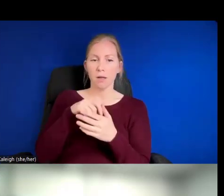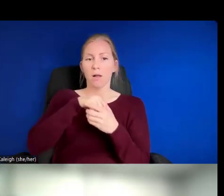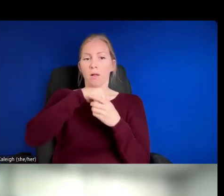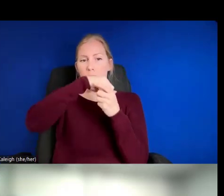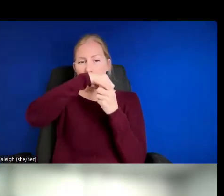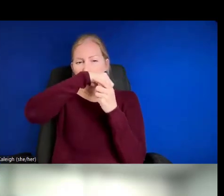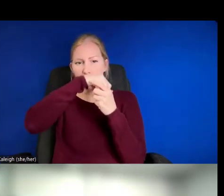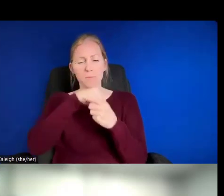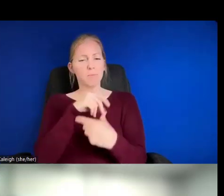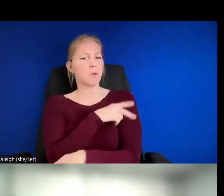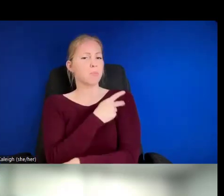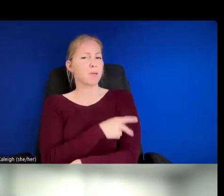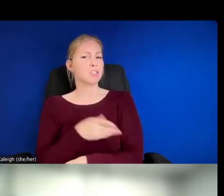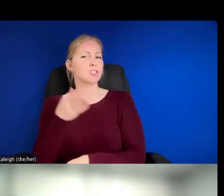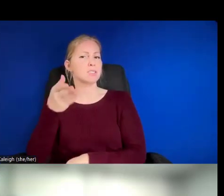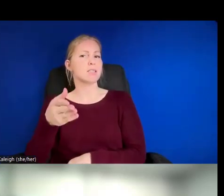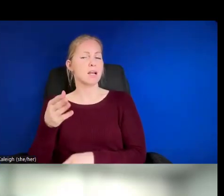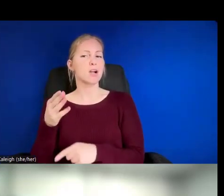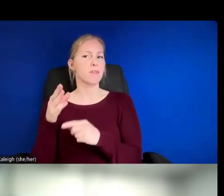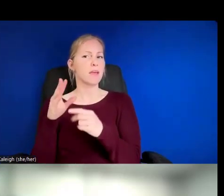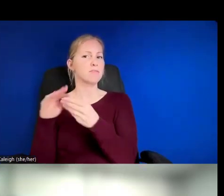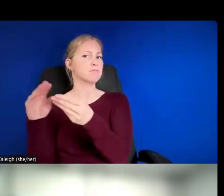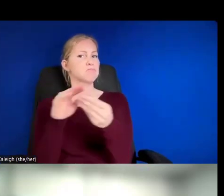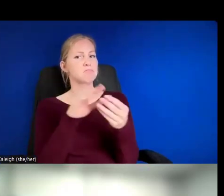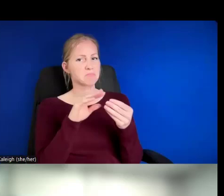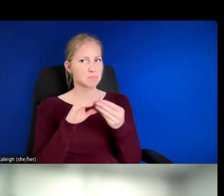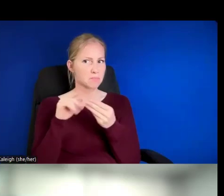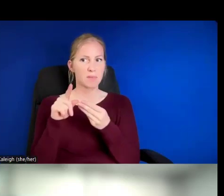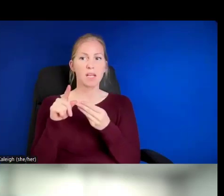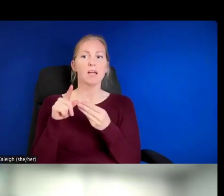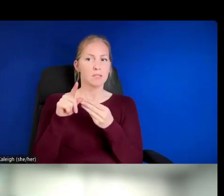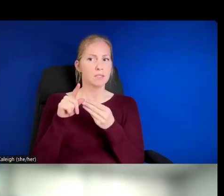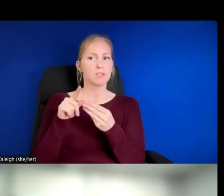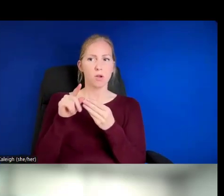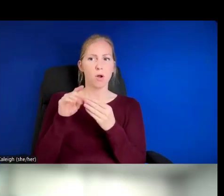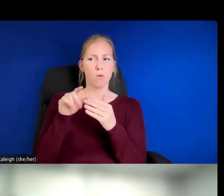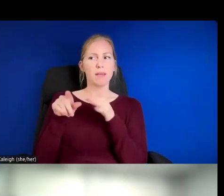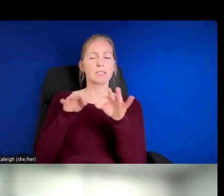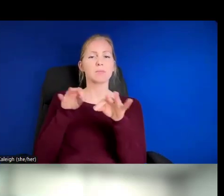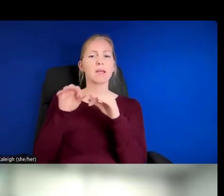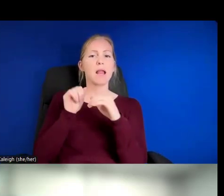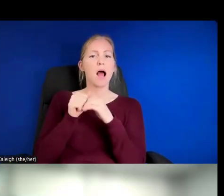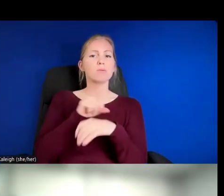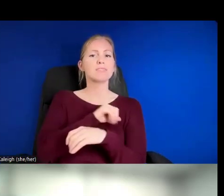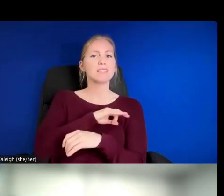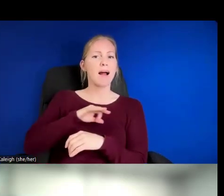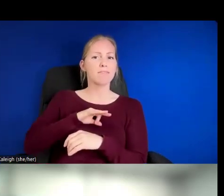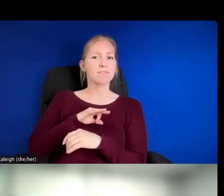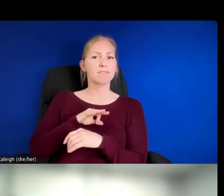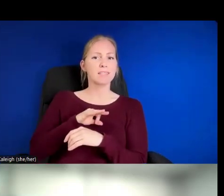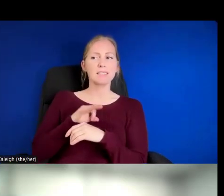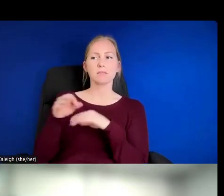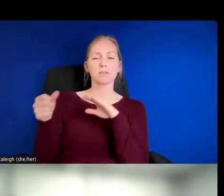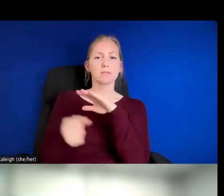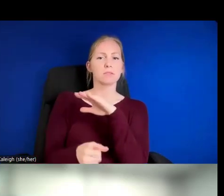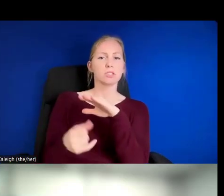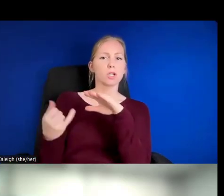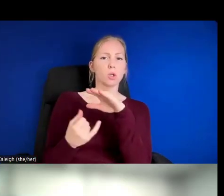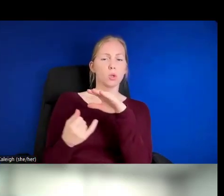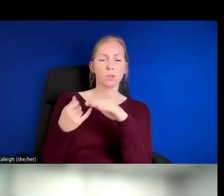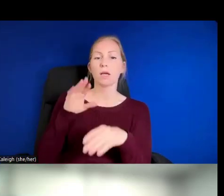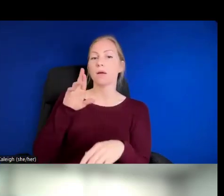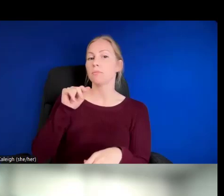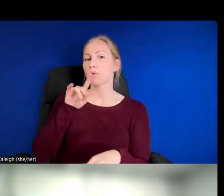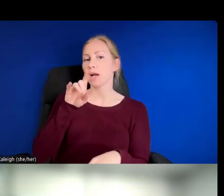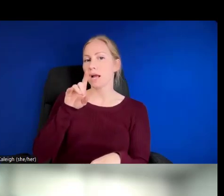reports from patients there about how staff are secluding them. On Bradford specifically, a patient who had